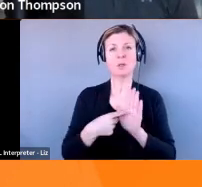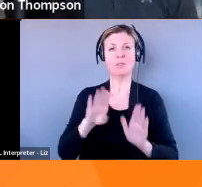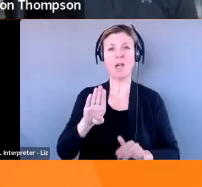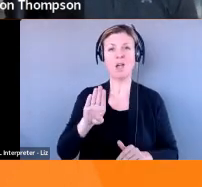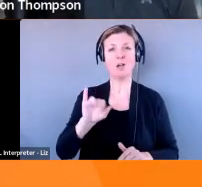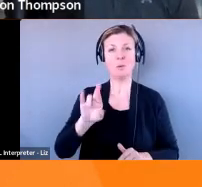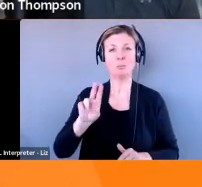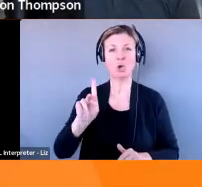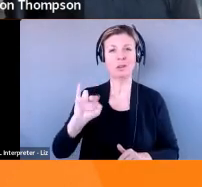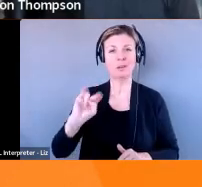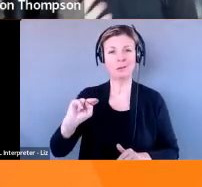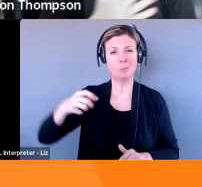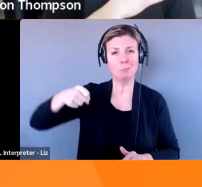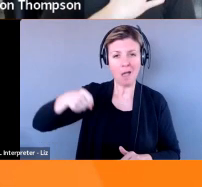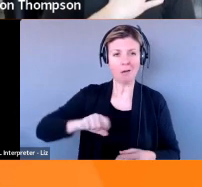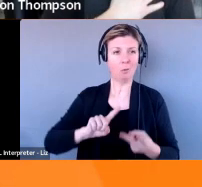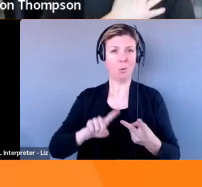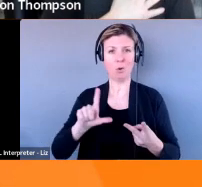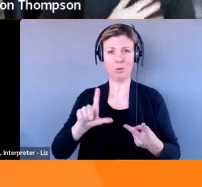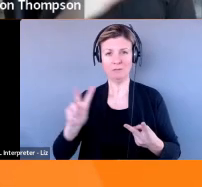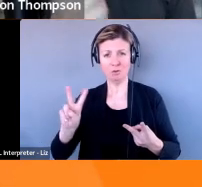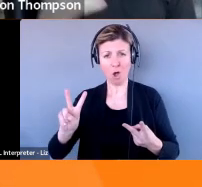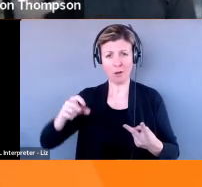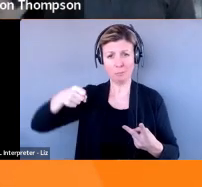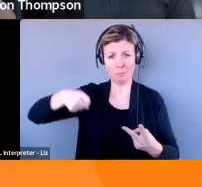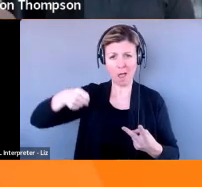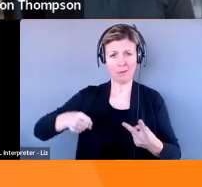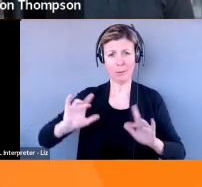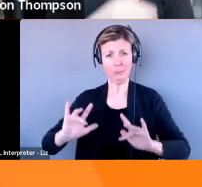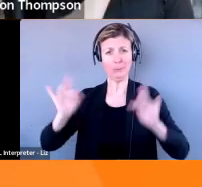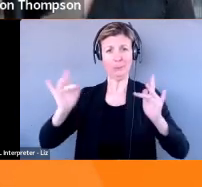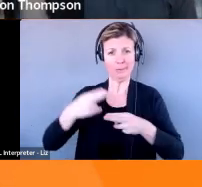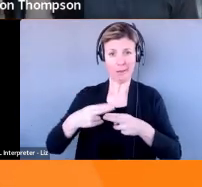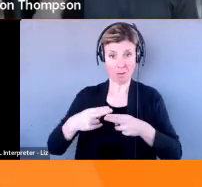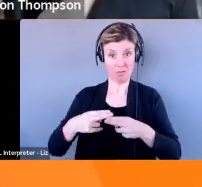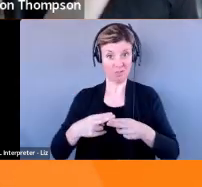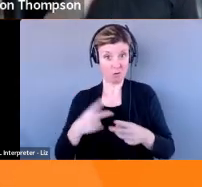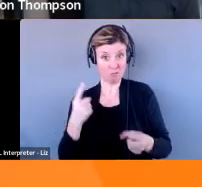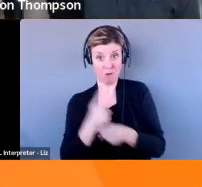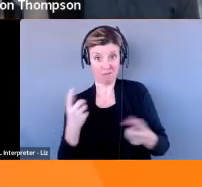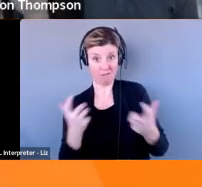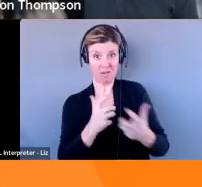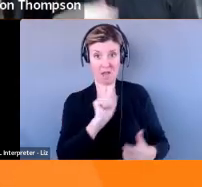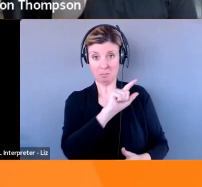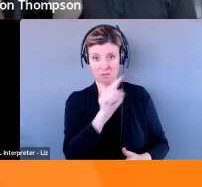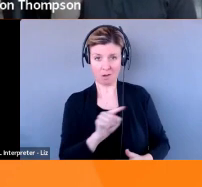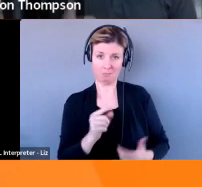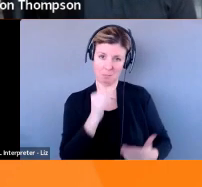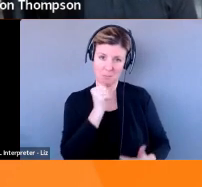channel, right? If I'm selling a consumer packaged good that is priced in kind of standard